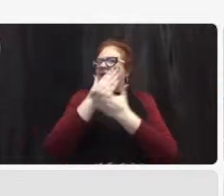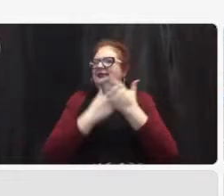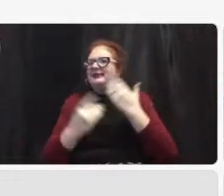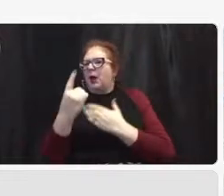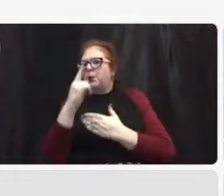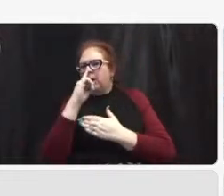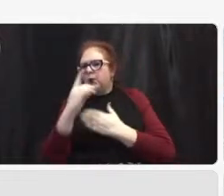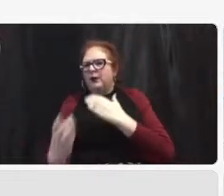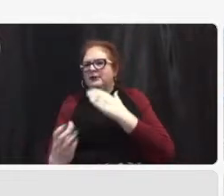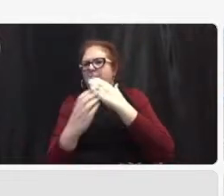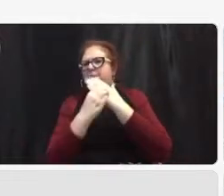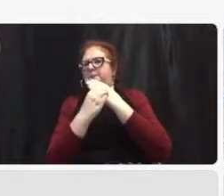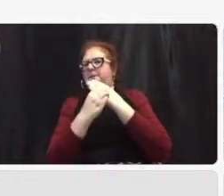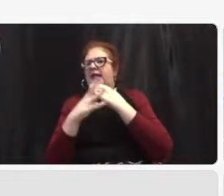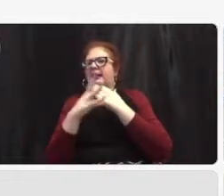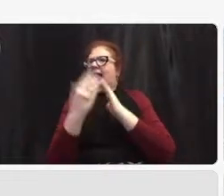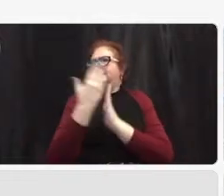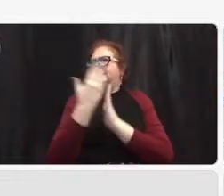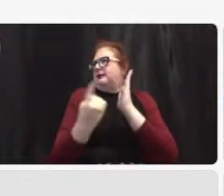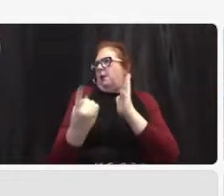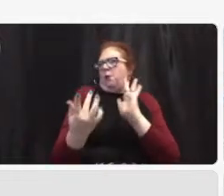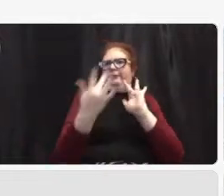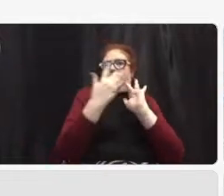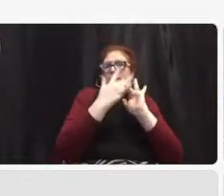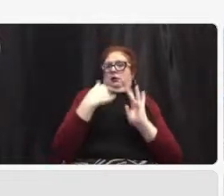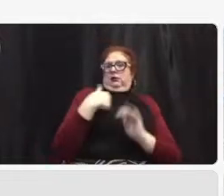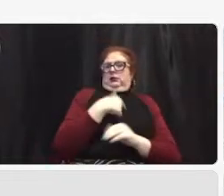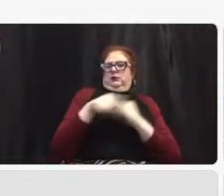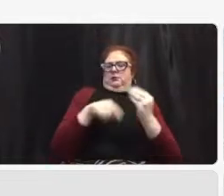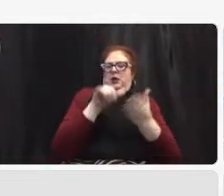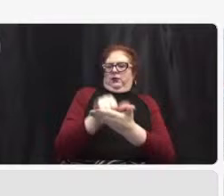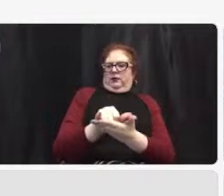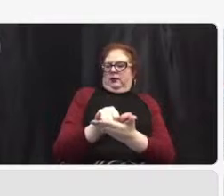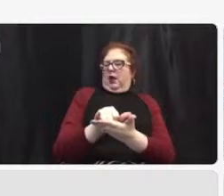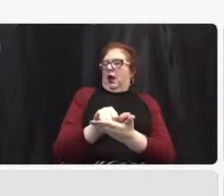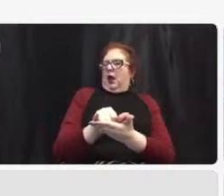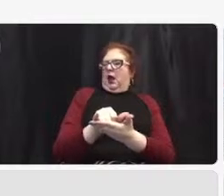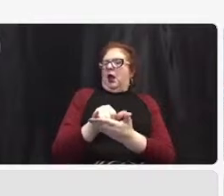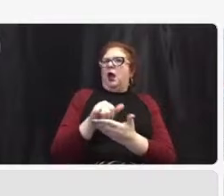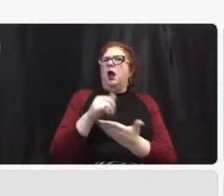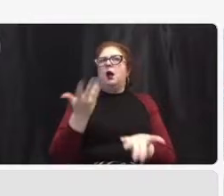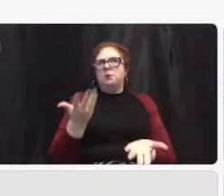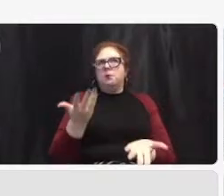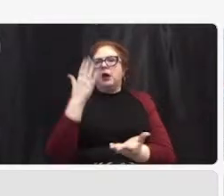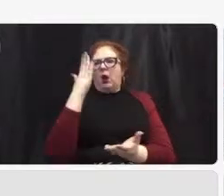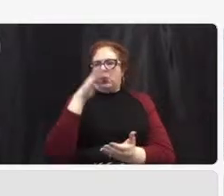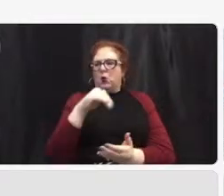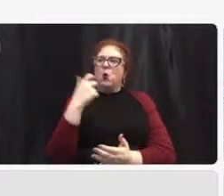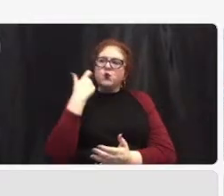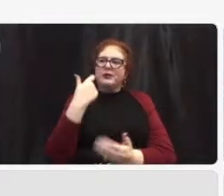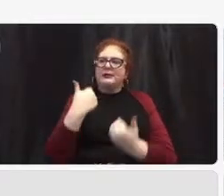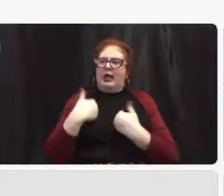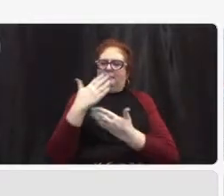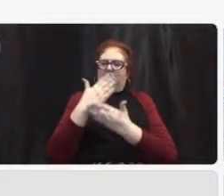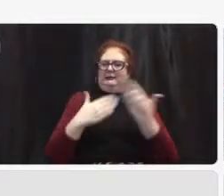that issue. And I know that Lisa made reference to some break-ins in the neighborhood. So